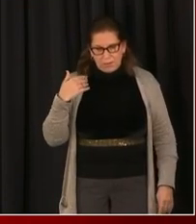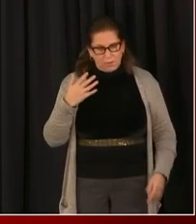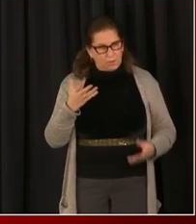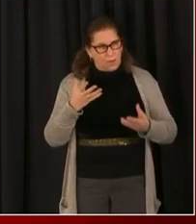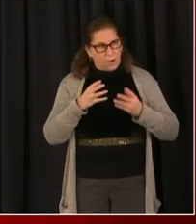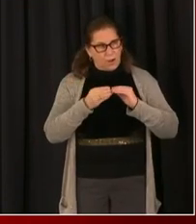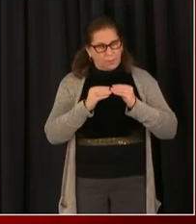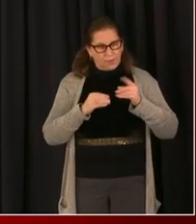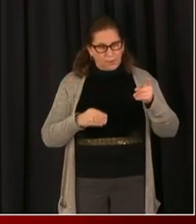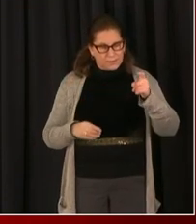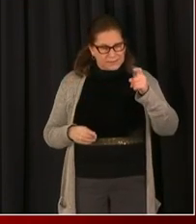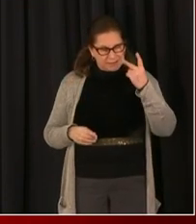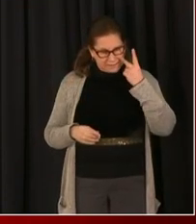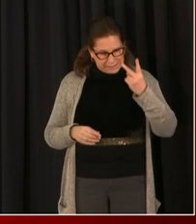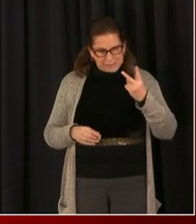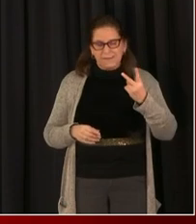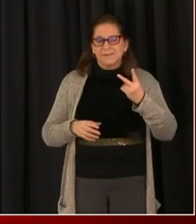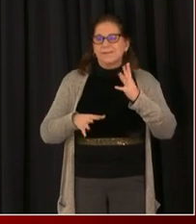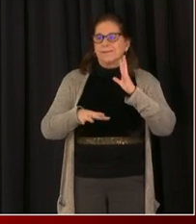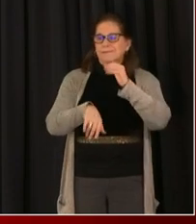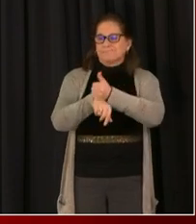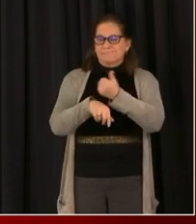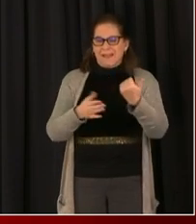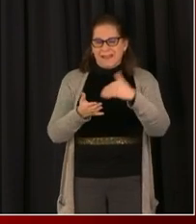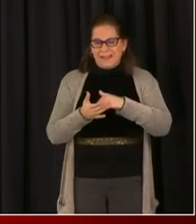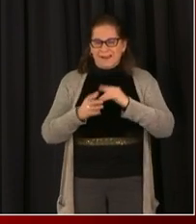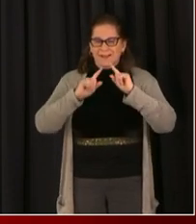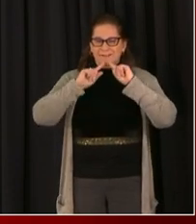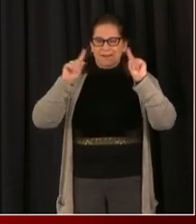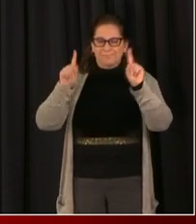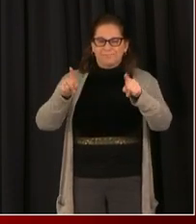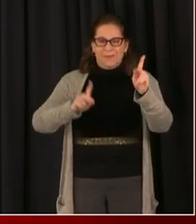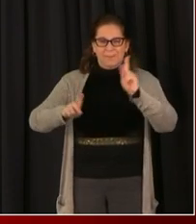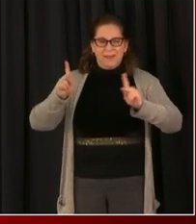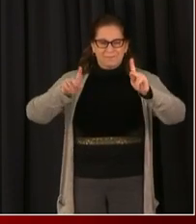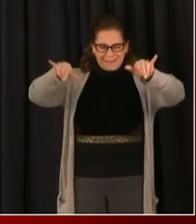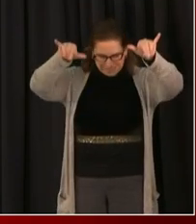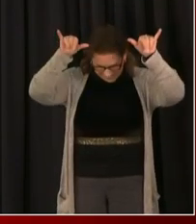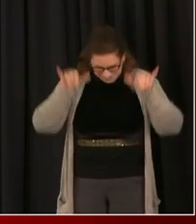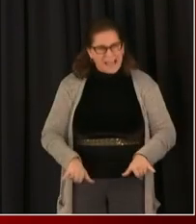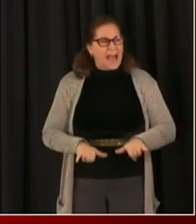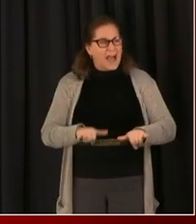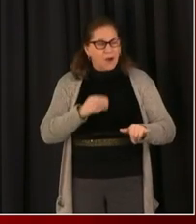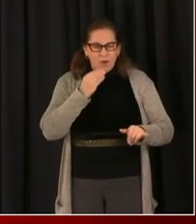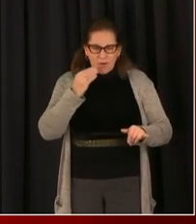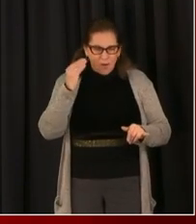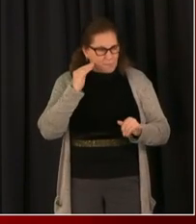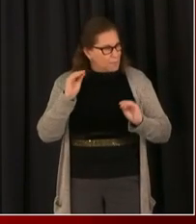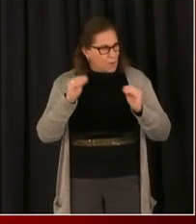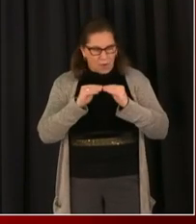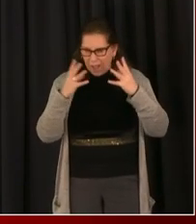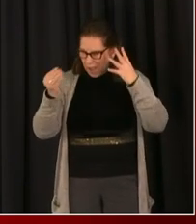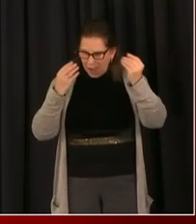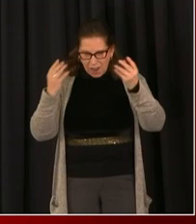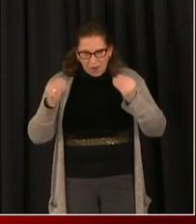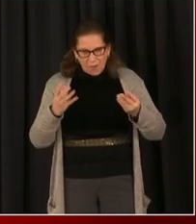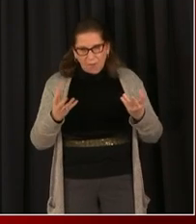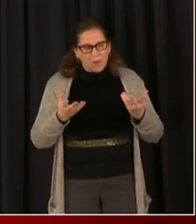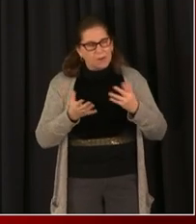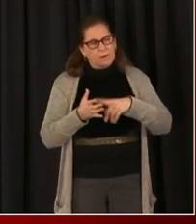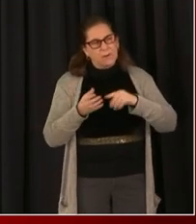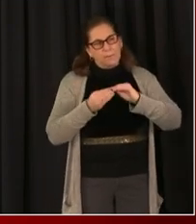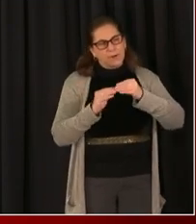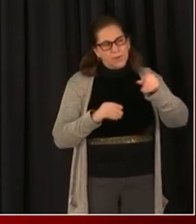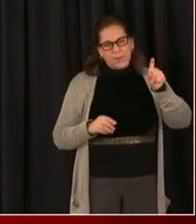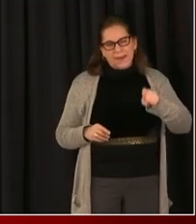would precipitate going back to those early restrictions in terms of shutting down indoor dining and restricting gyms, indoor situations like